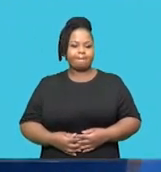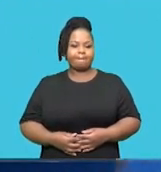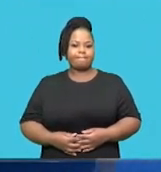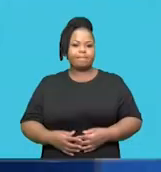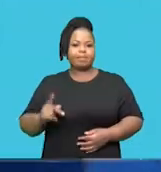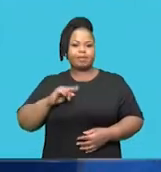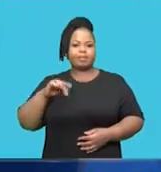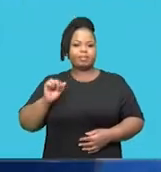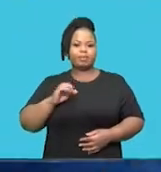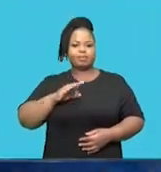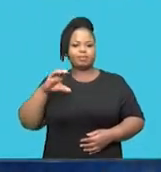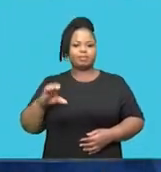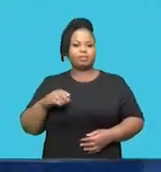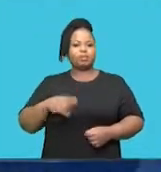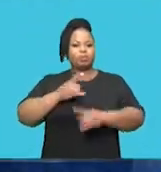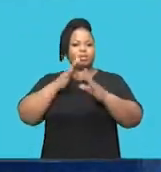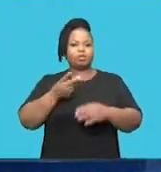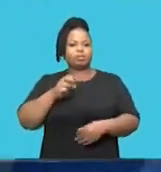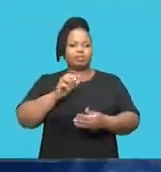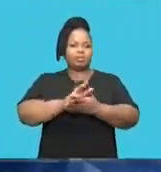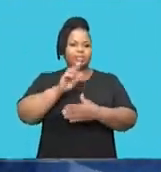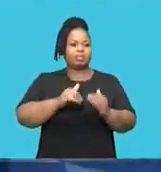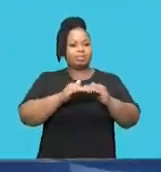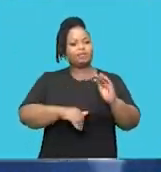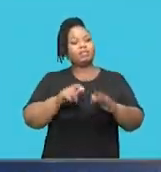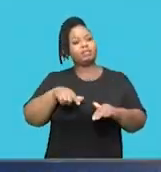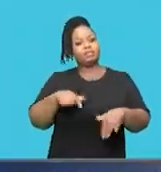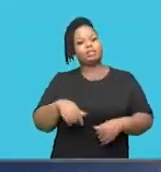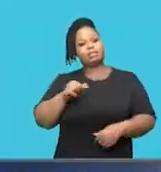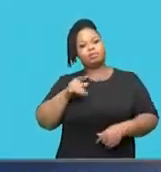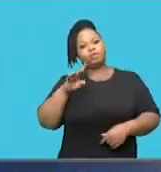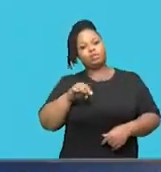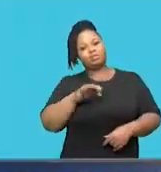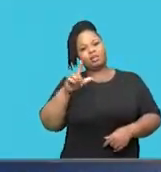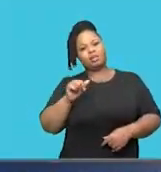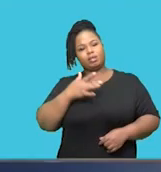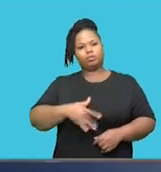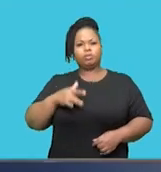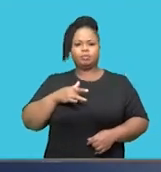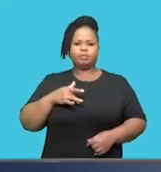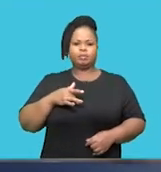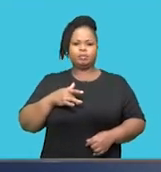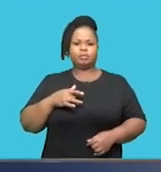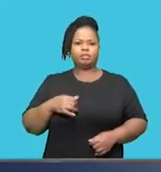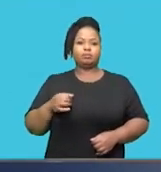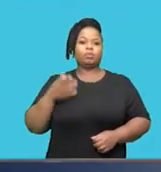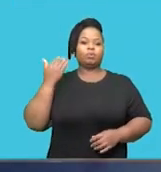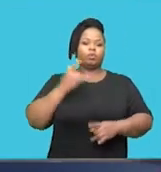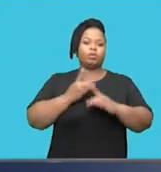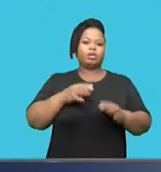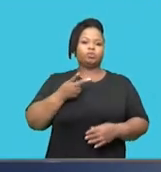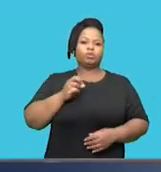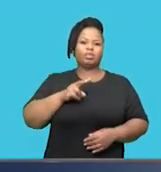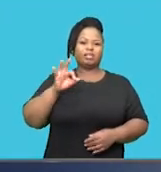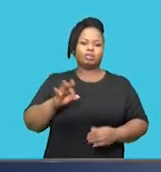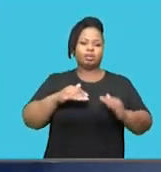Khenza FC, the winners of 2019 under 17 Siphiwe Tshabalala tournament, retained their title as champions of 2023 under